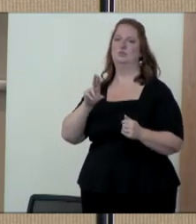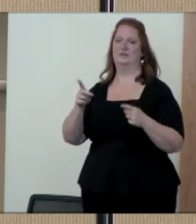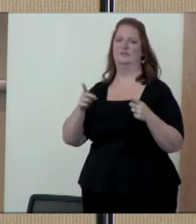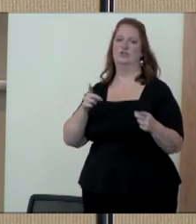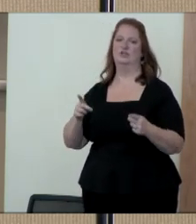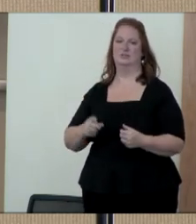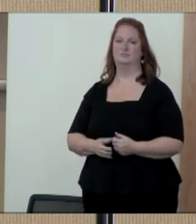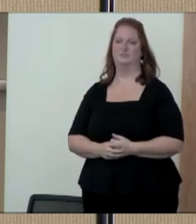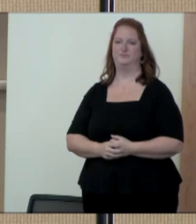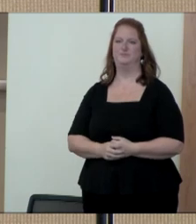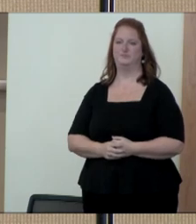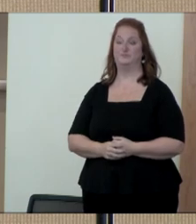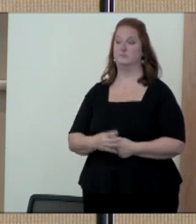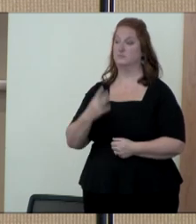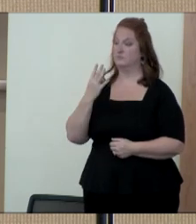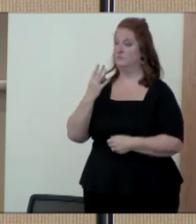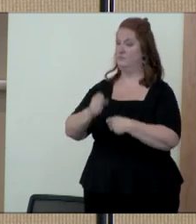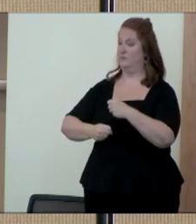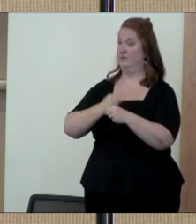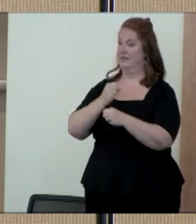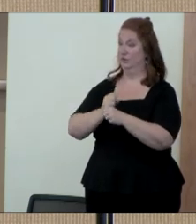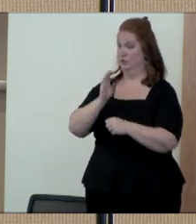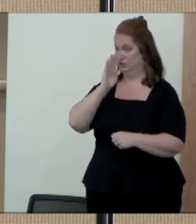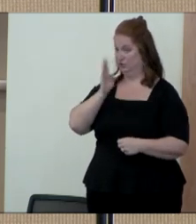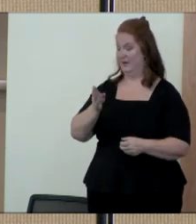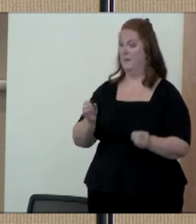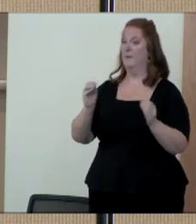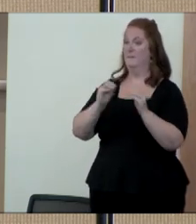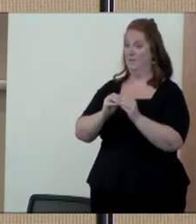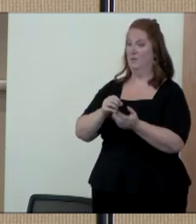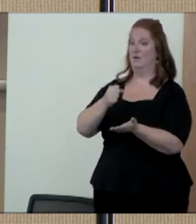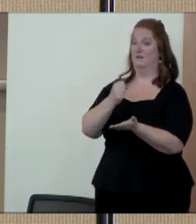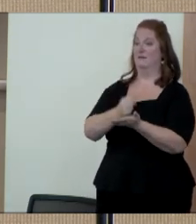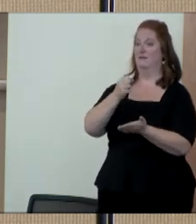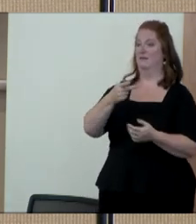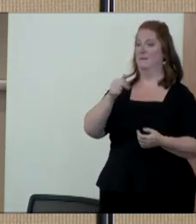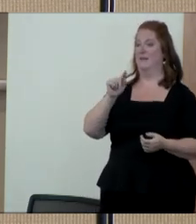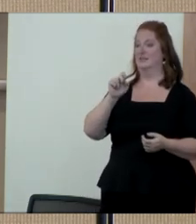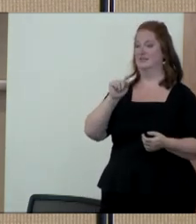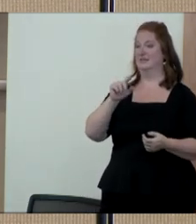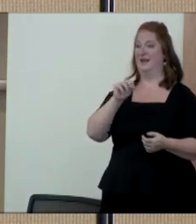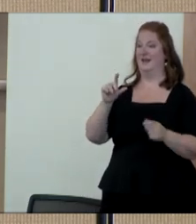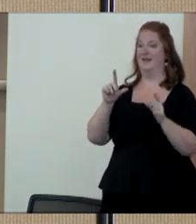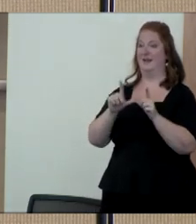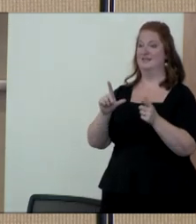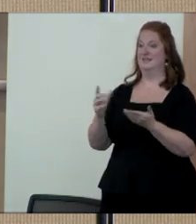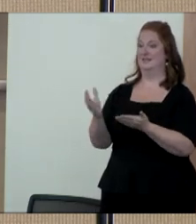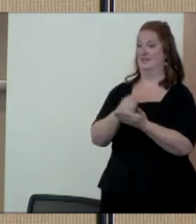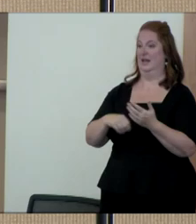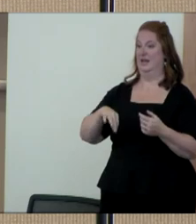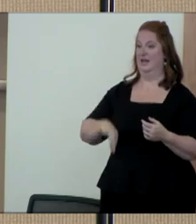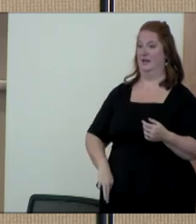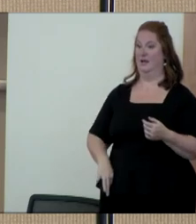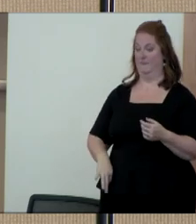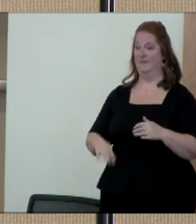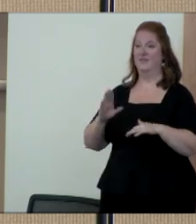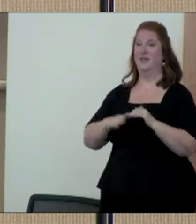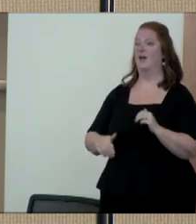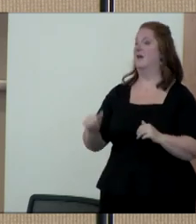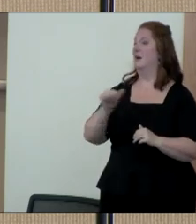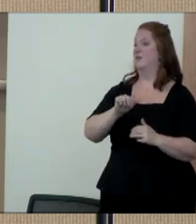For 4 years in a row, we've had more patent applications and licensing income than any university in